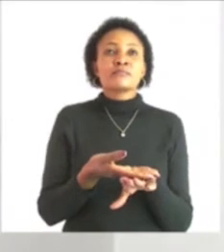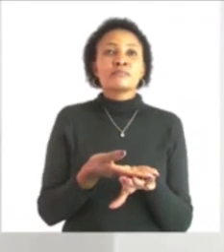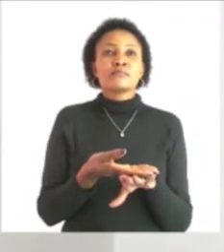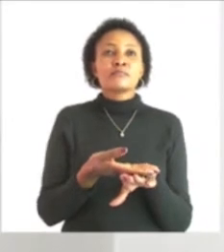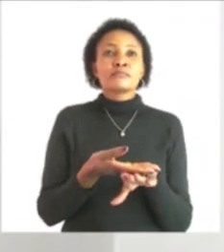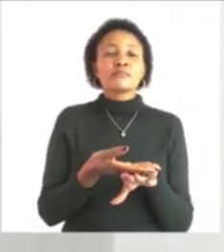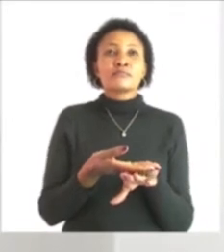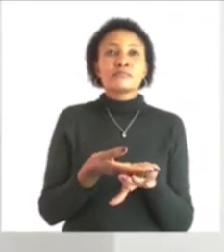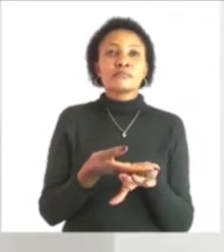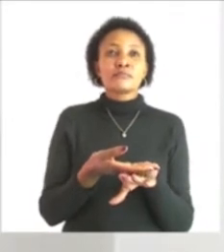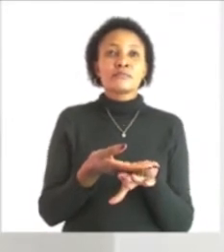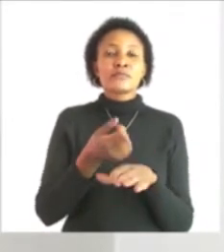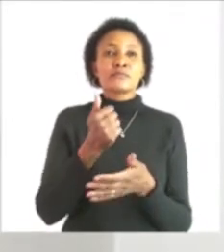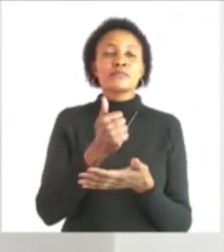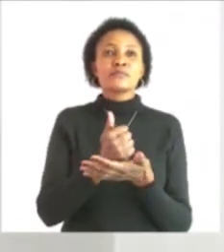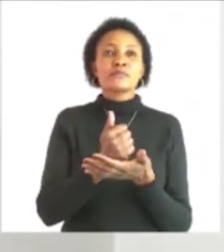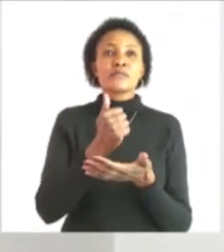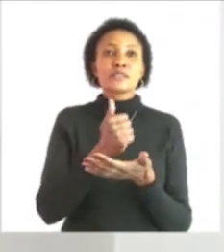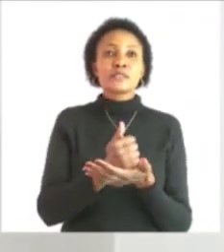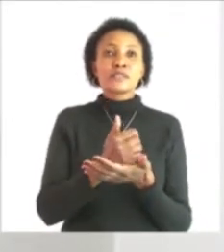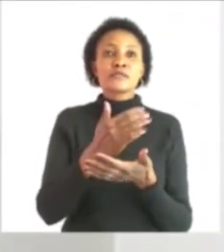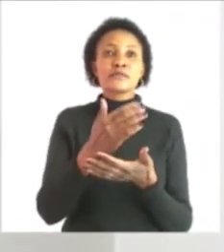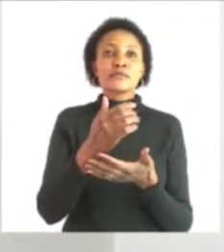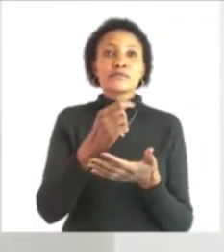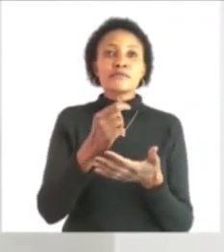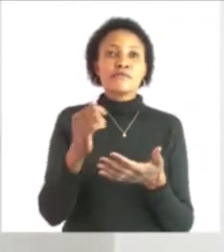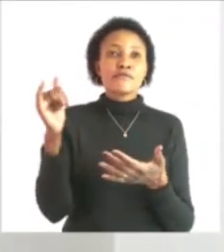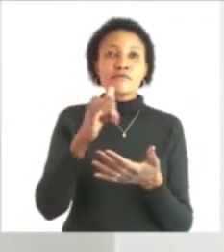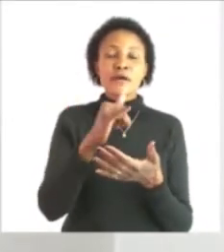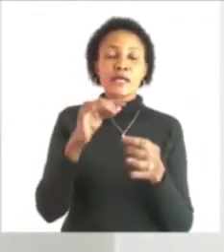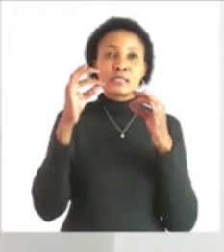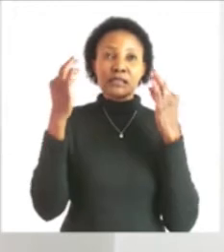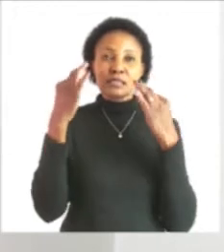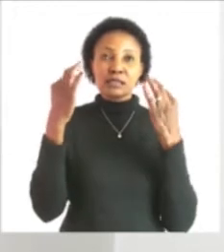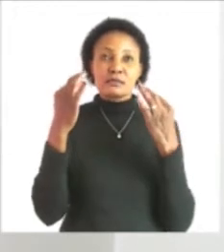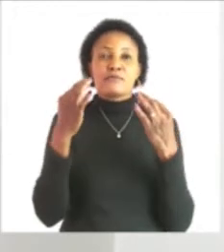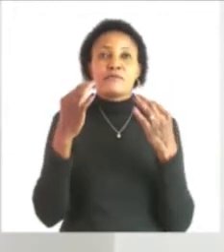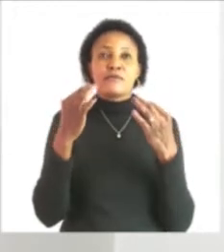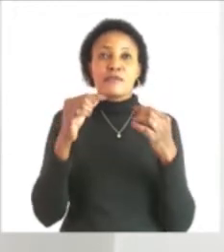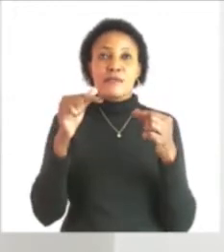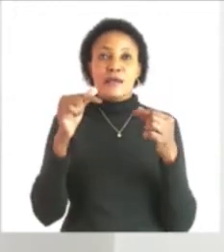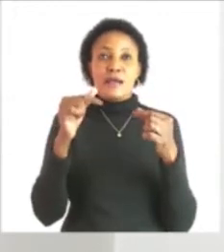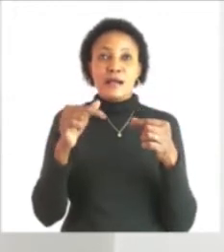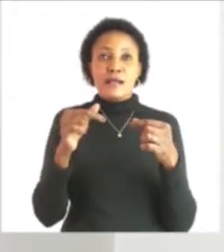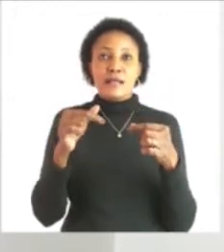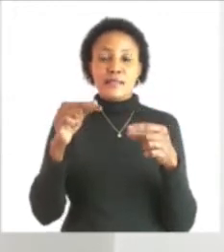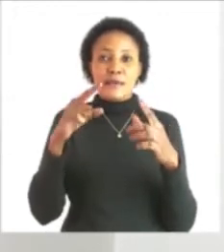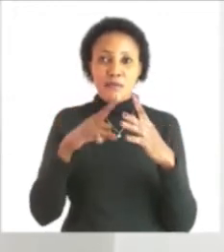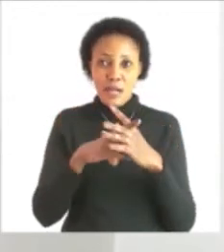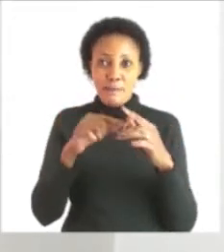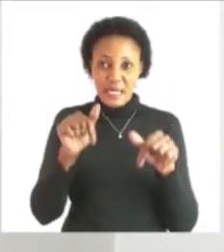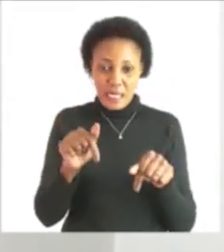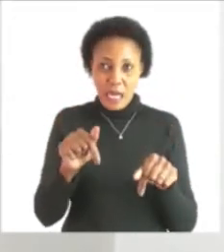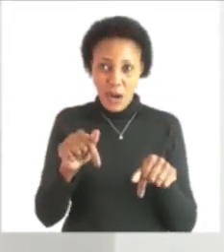we have placed already sitting, flying, singing under present because it's what we are doing at